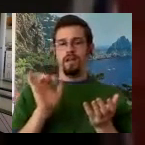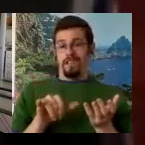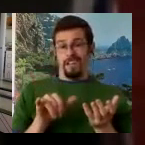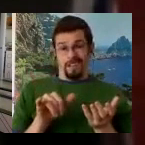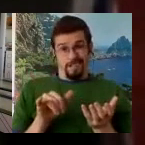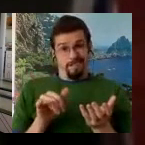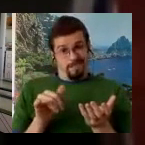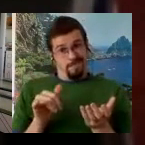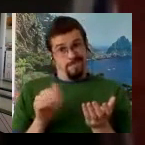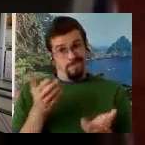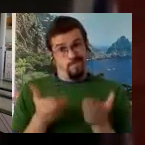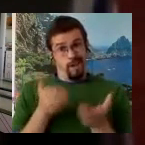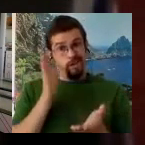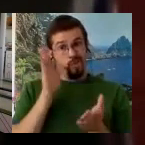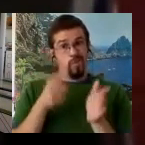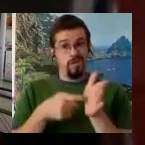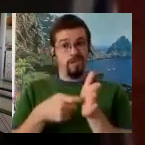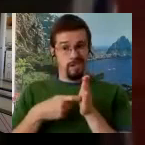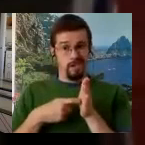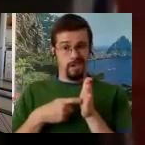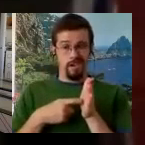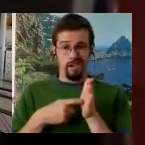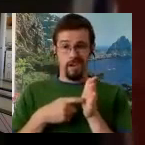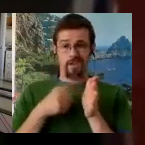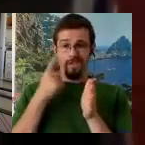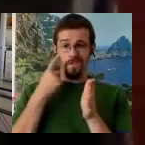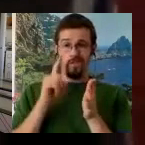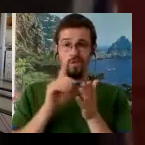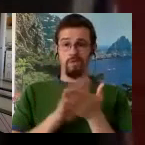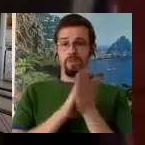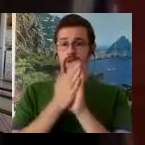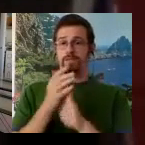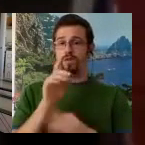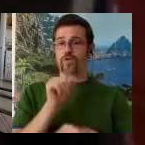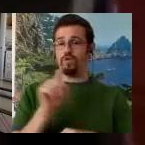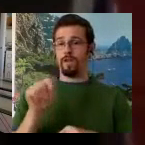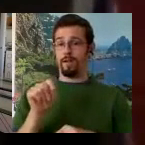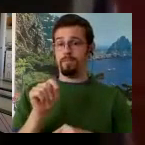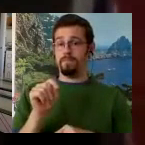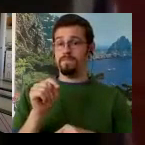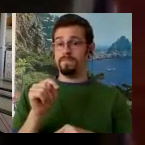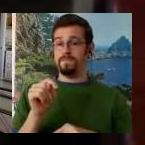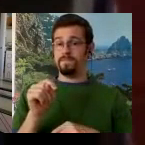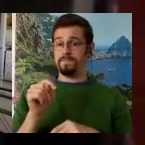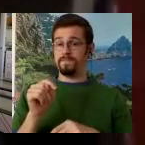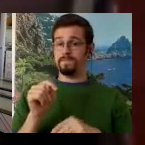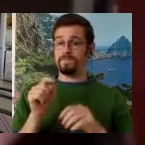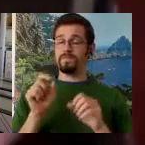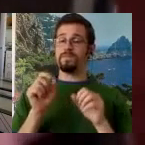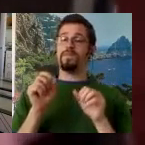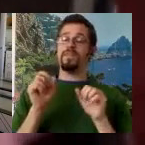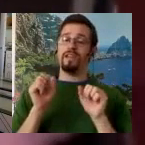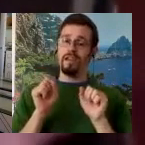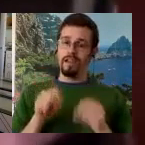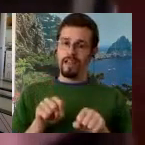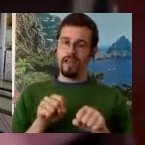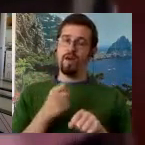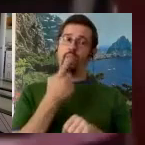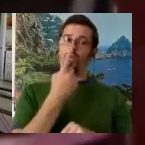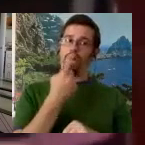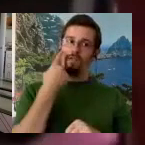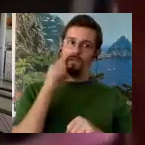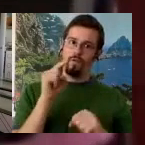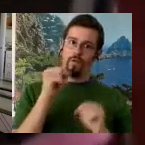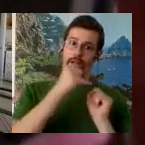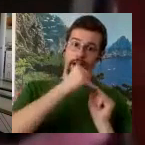to create the a TrueType font, is where you actually need to create 2, where we create one for the line,